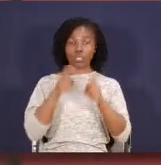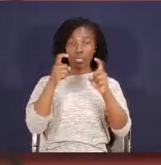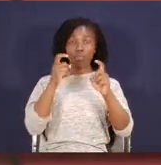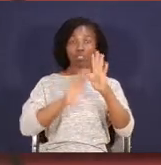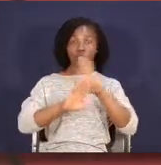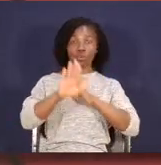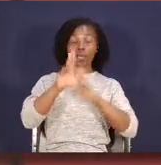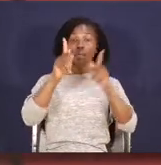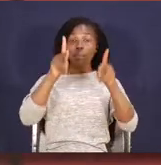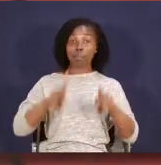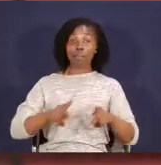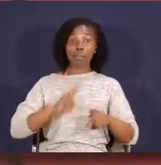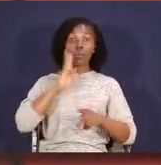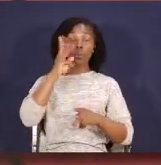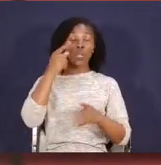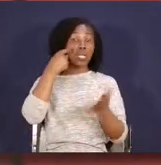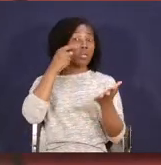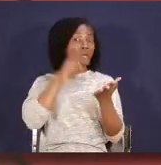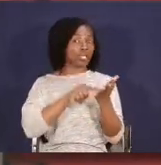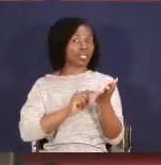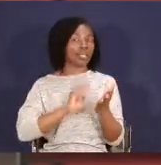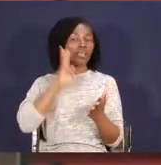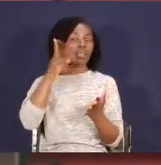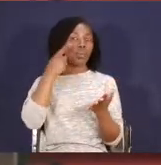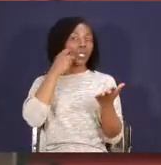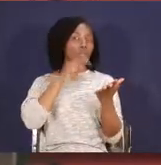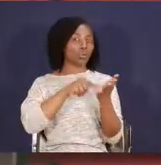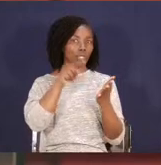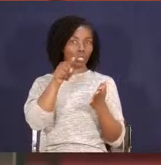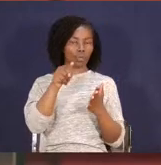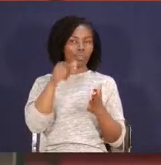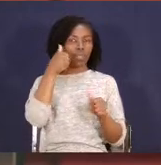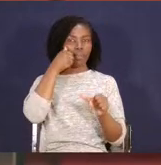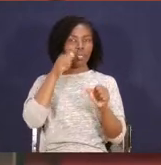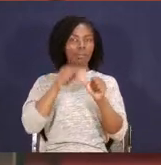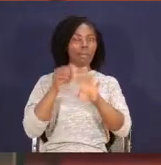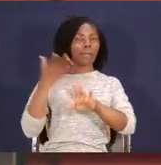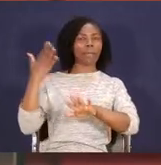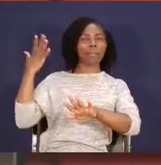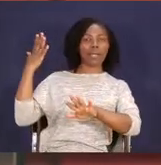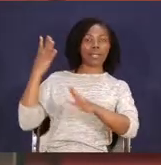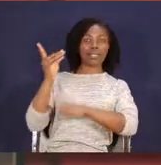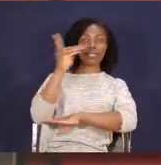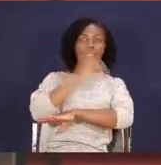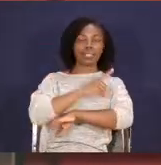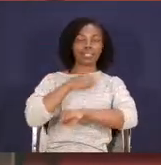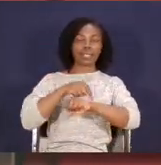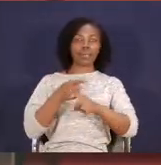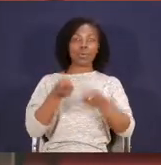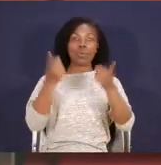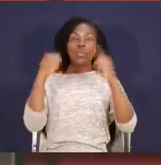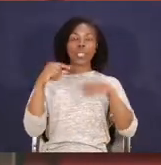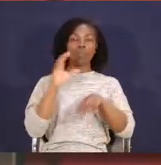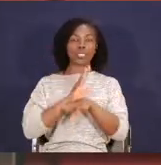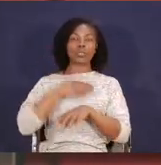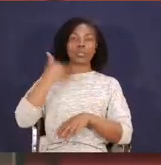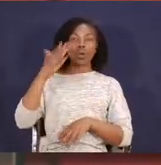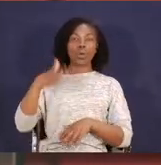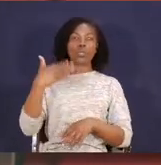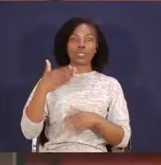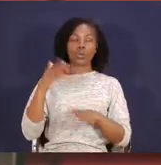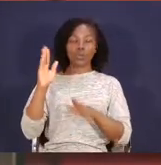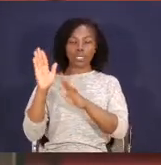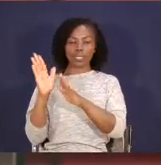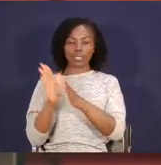will note you. I remember how I became a pastor, those early days, coming to church, we were washing. We used to wash the